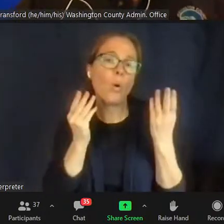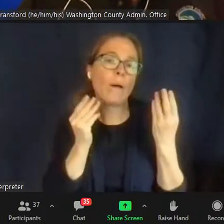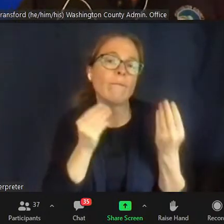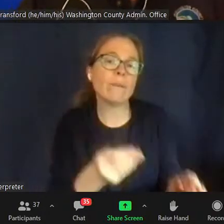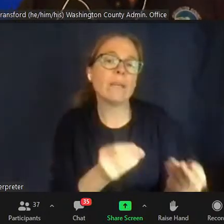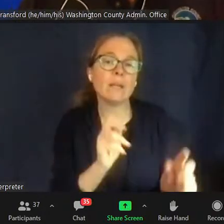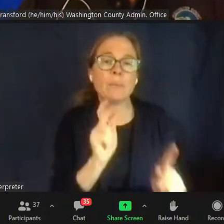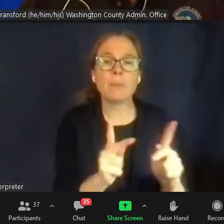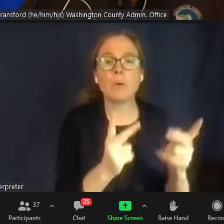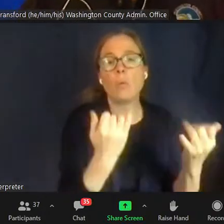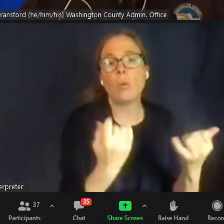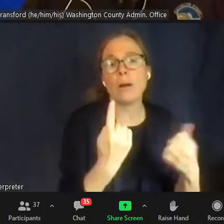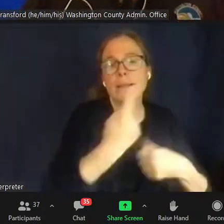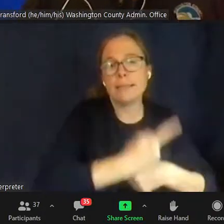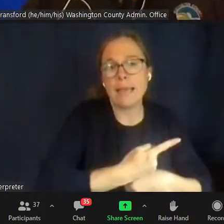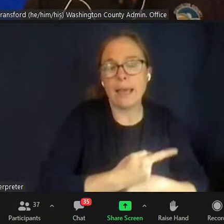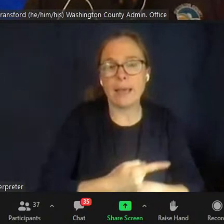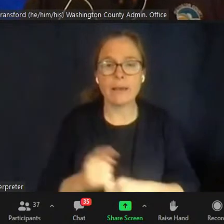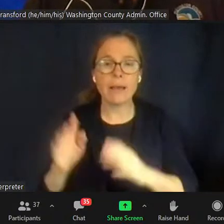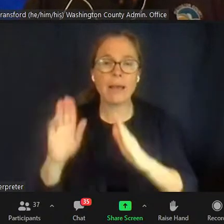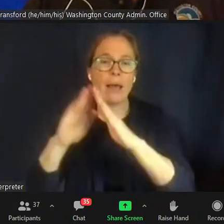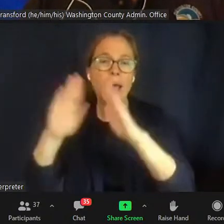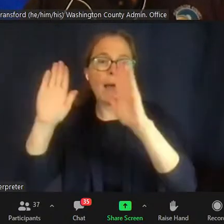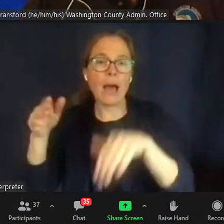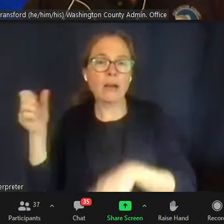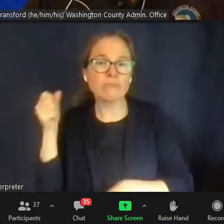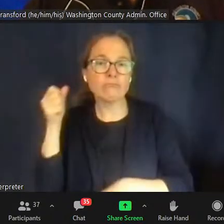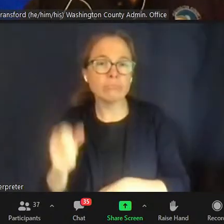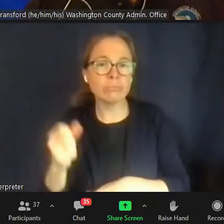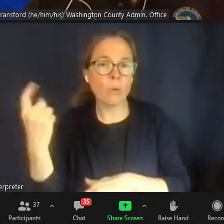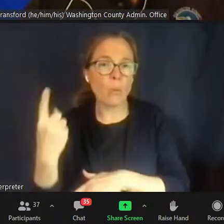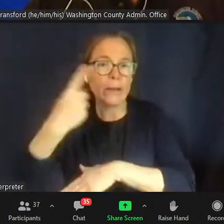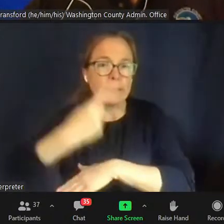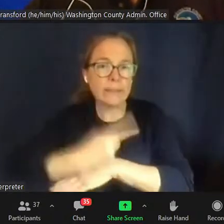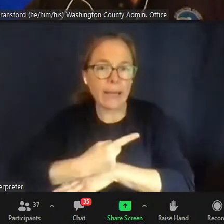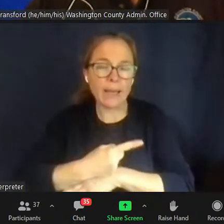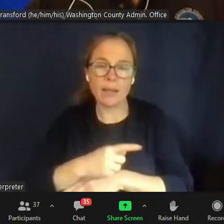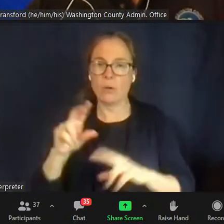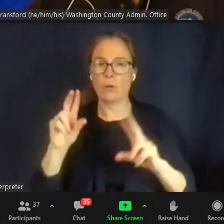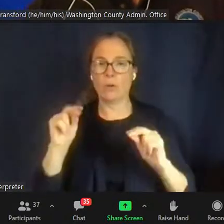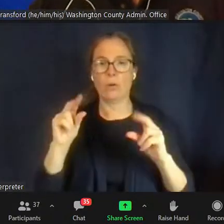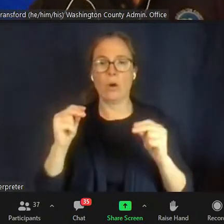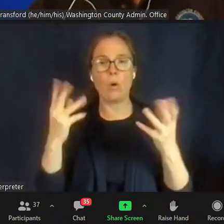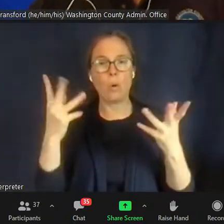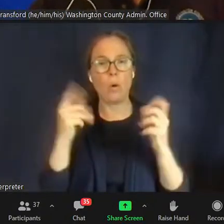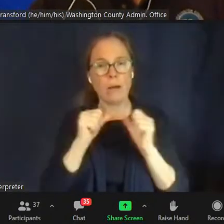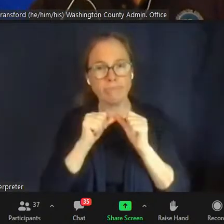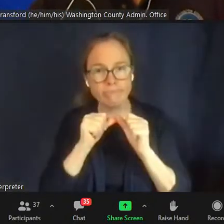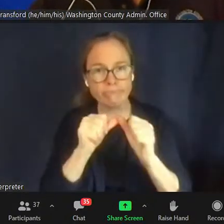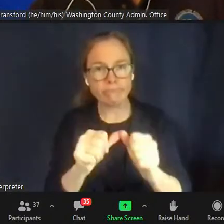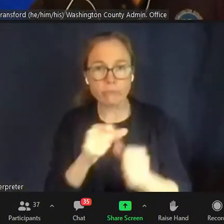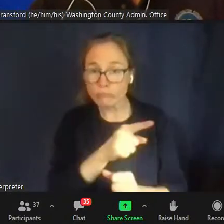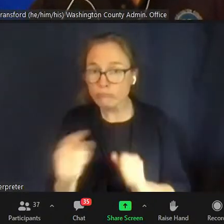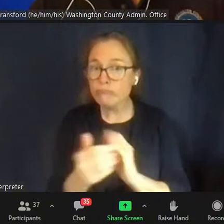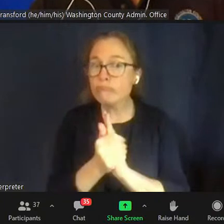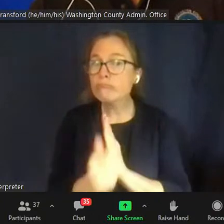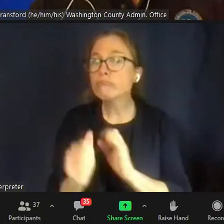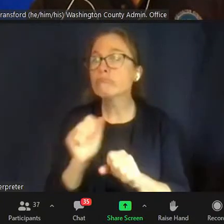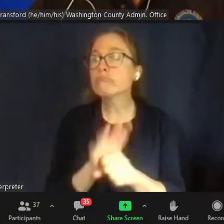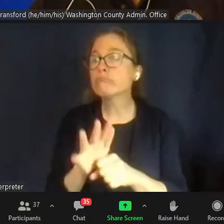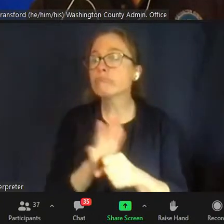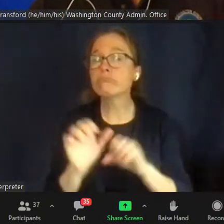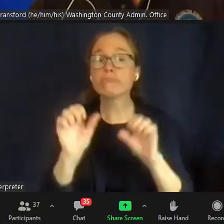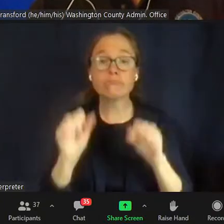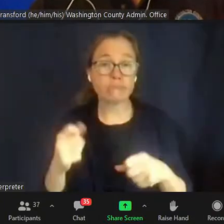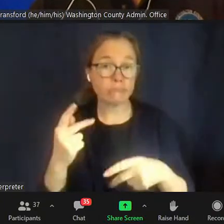them today, with no hope that that's going to occur in the future. And my last little parting is that if you follow financial,